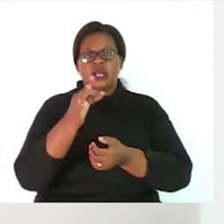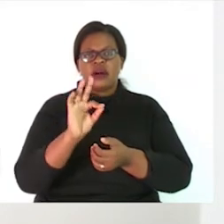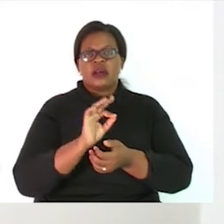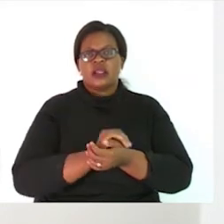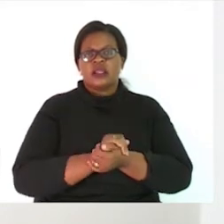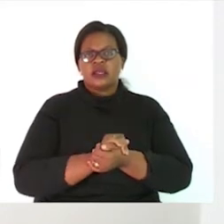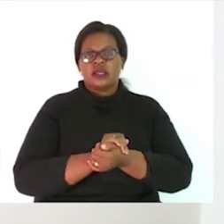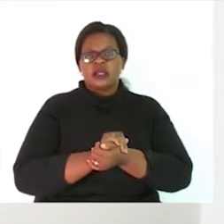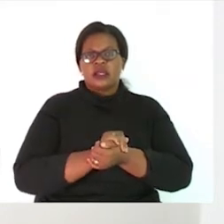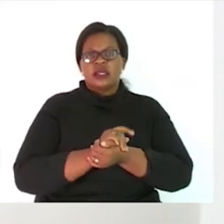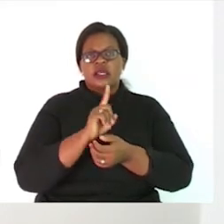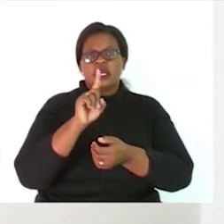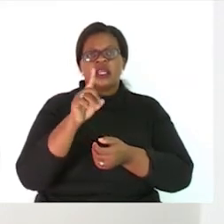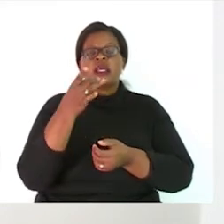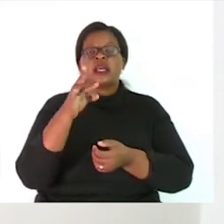9, and